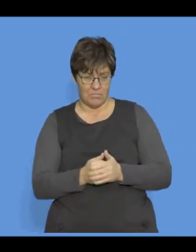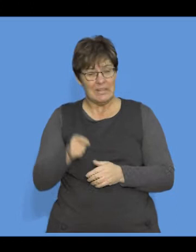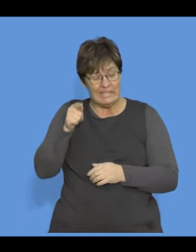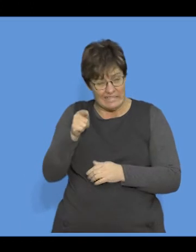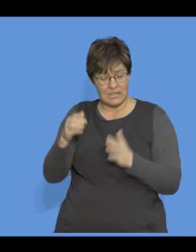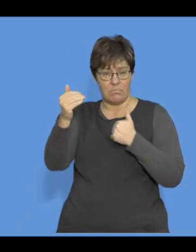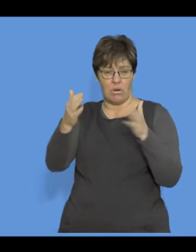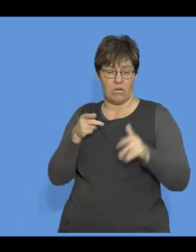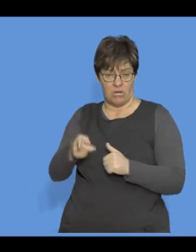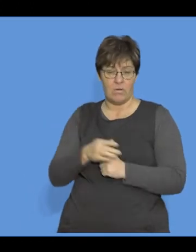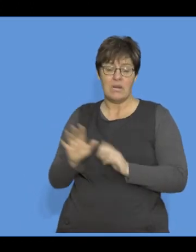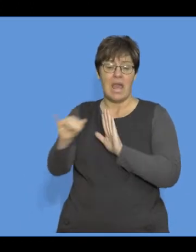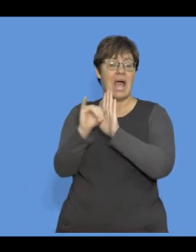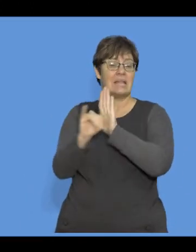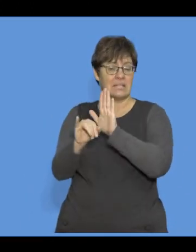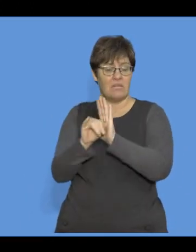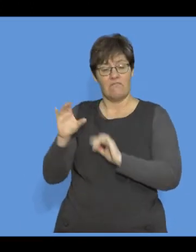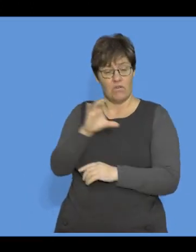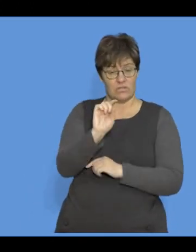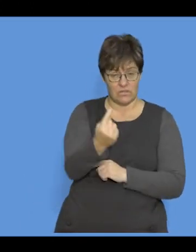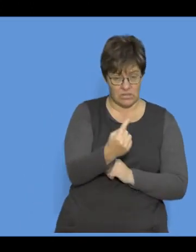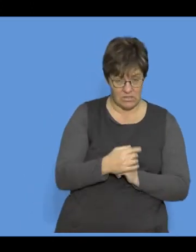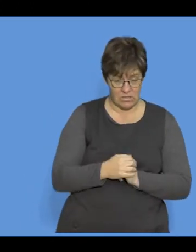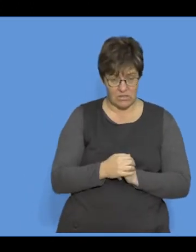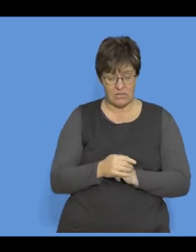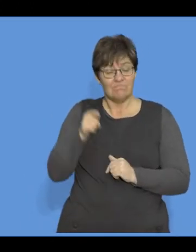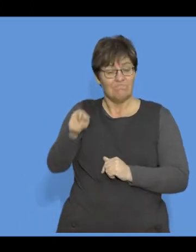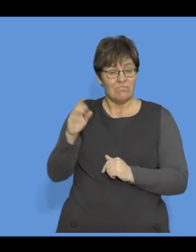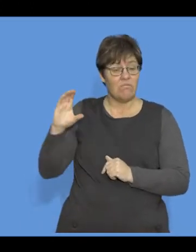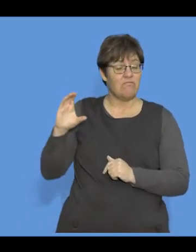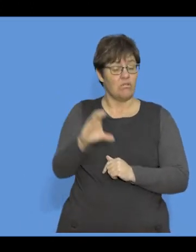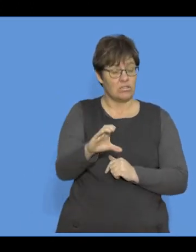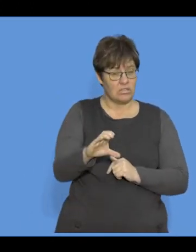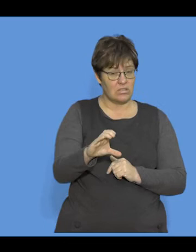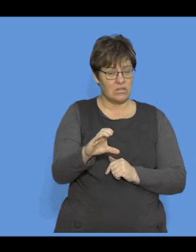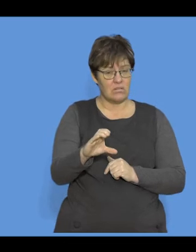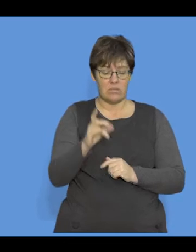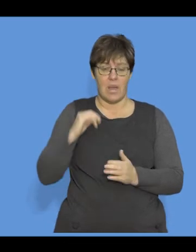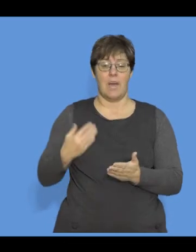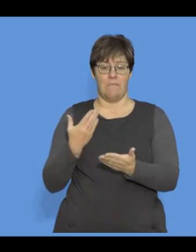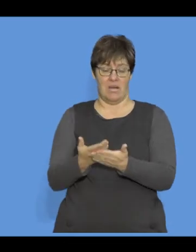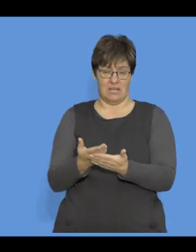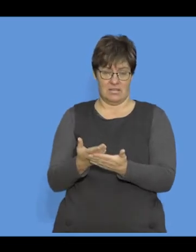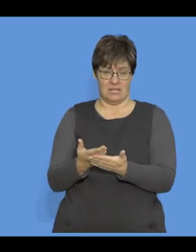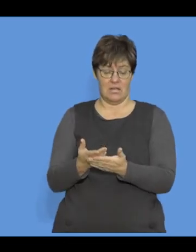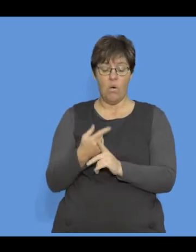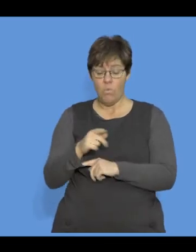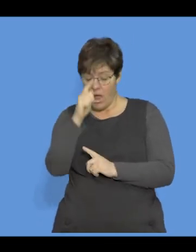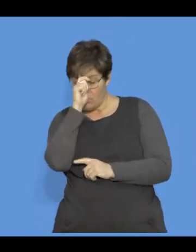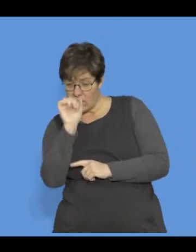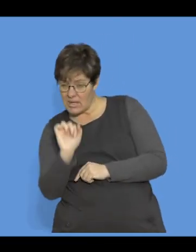So let me identify the forces first of all. That force is the force that was applied. We